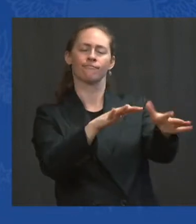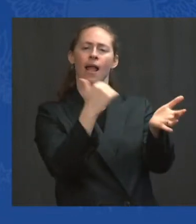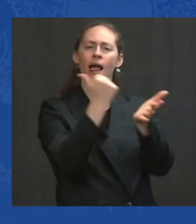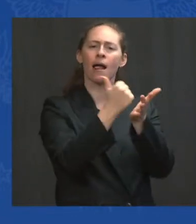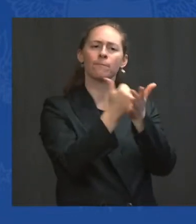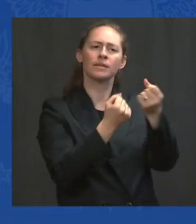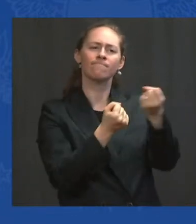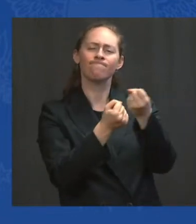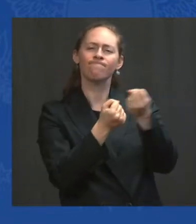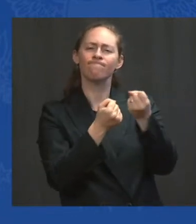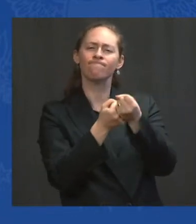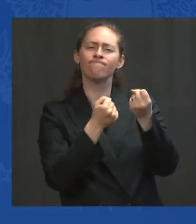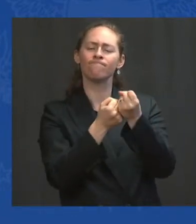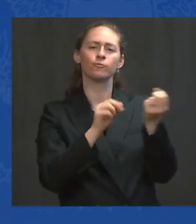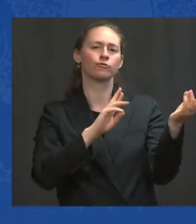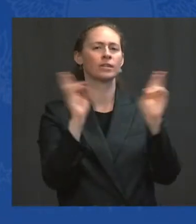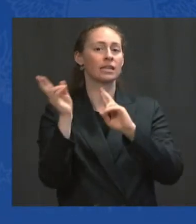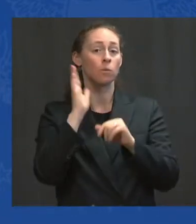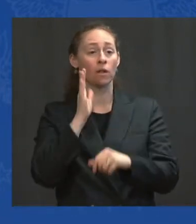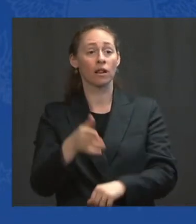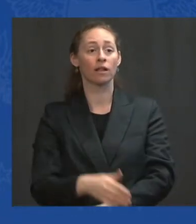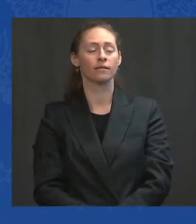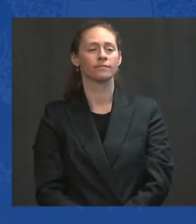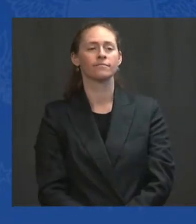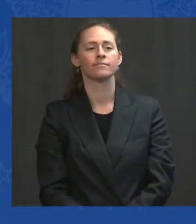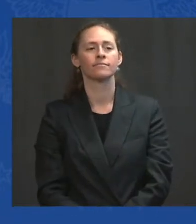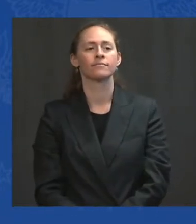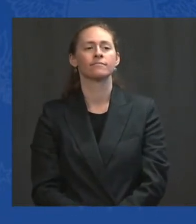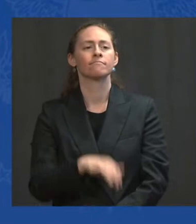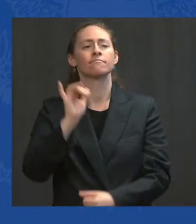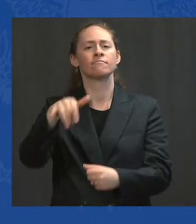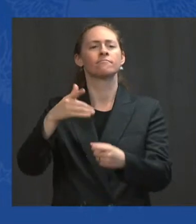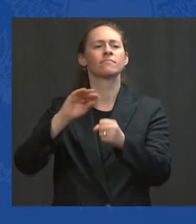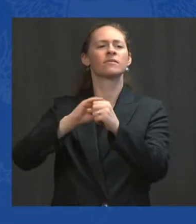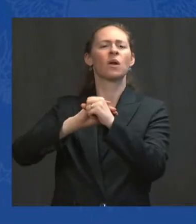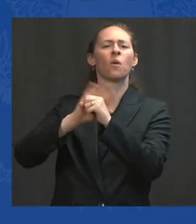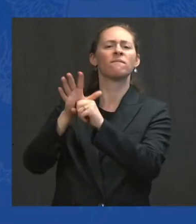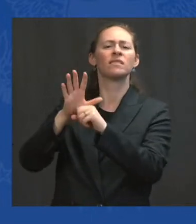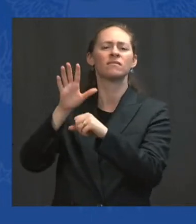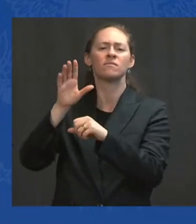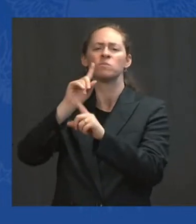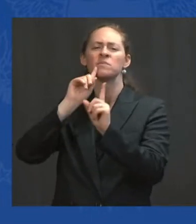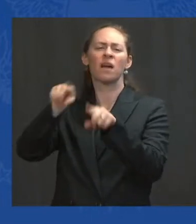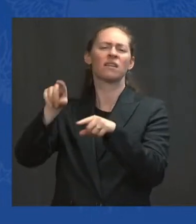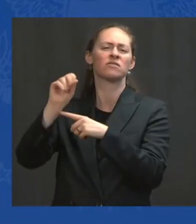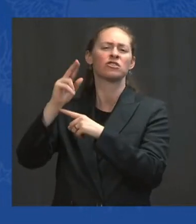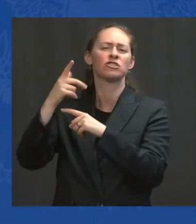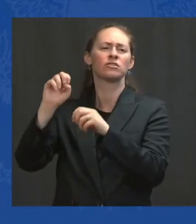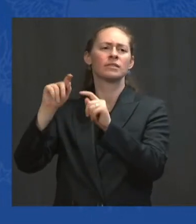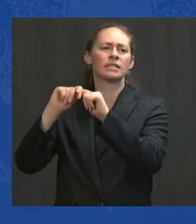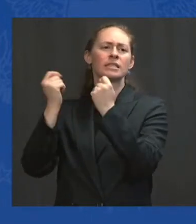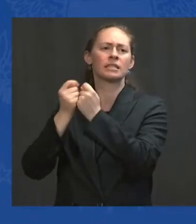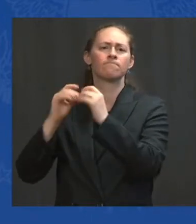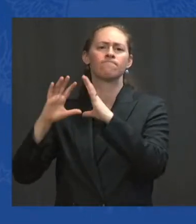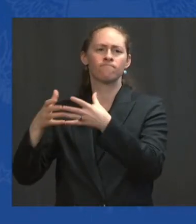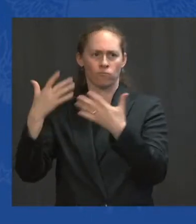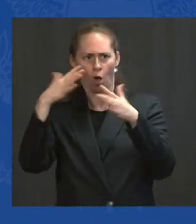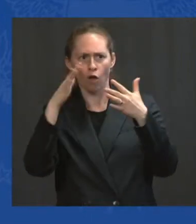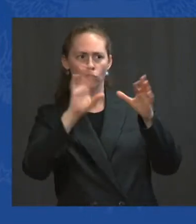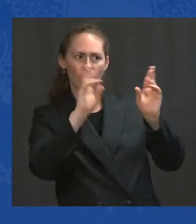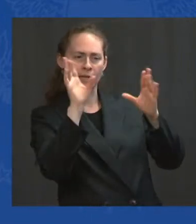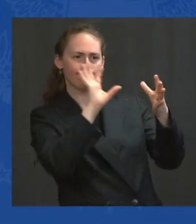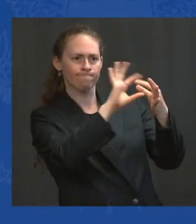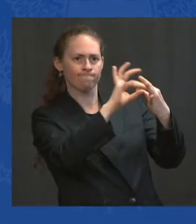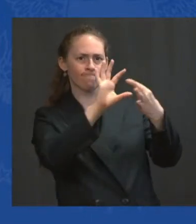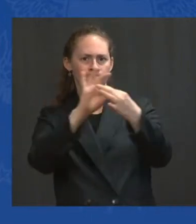COVID-19 surge response teams have begun working with several states to identify and support the state-specific or county-specific